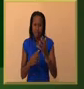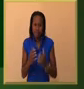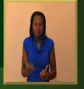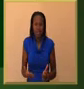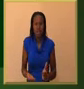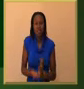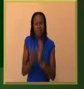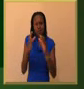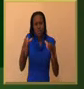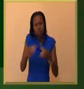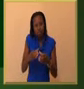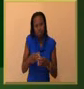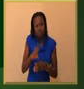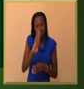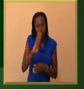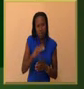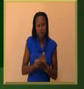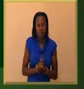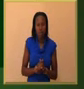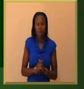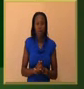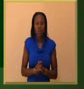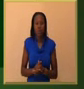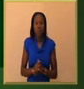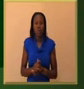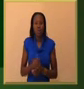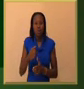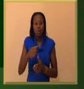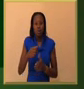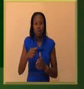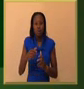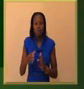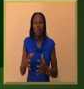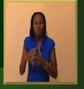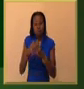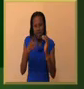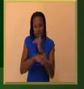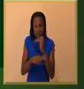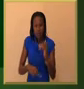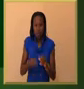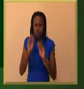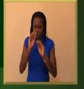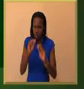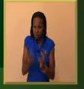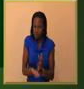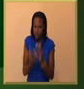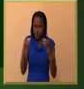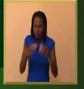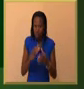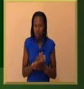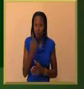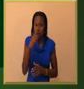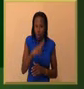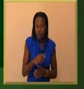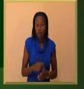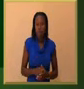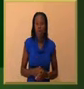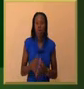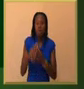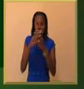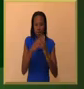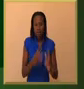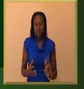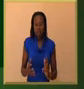Group, B, United Nations Teaching Assistance Group, or C,